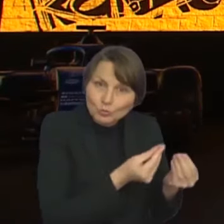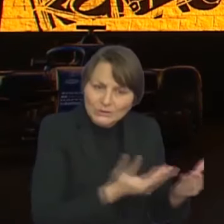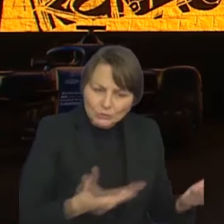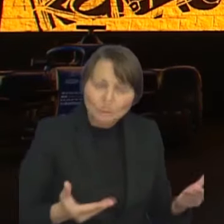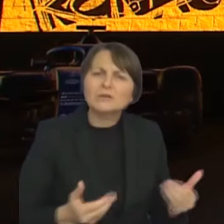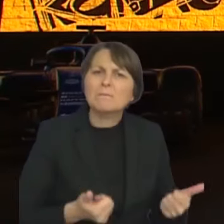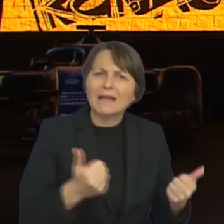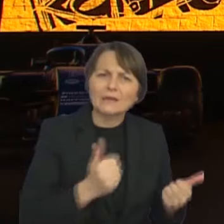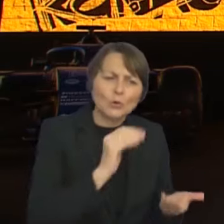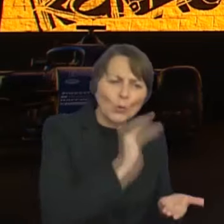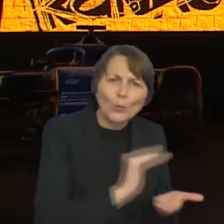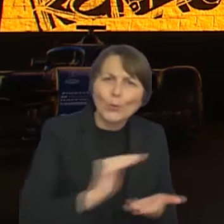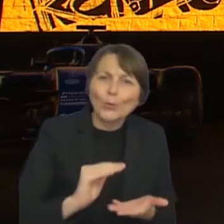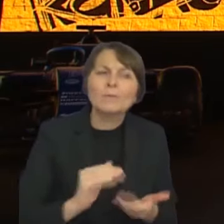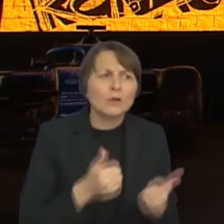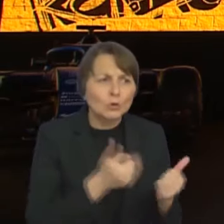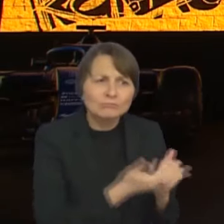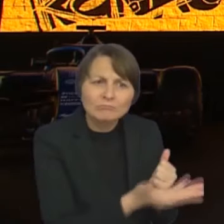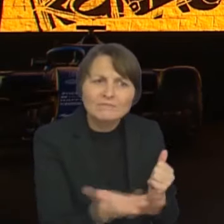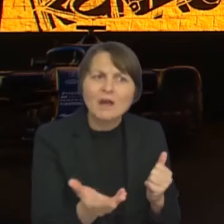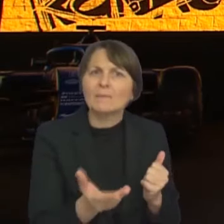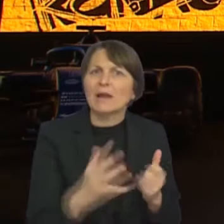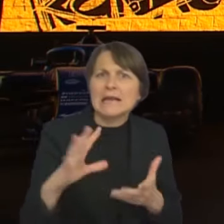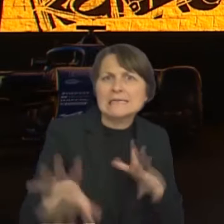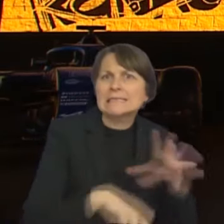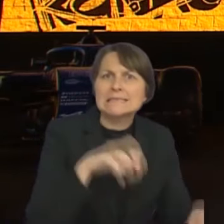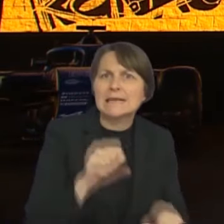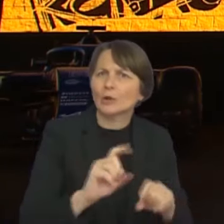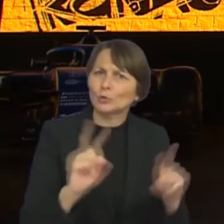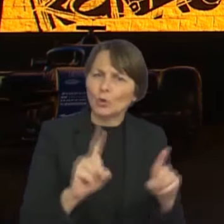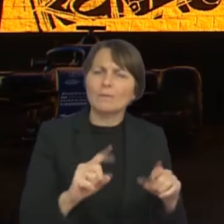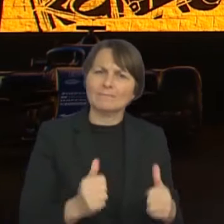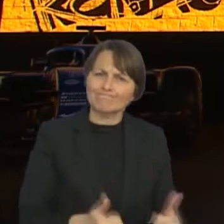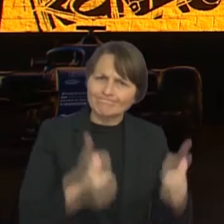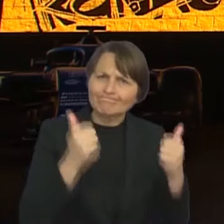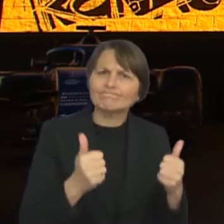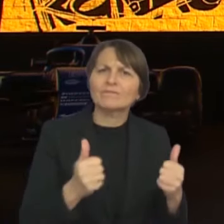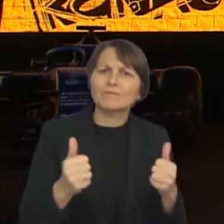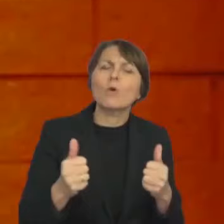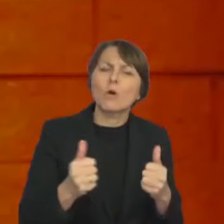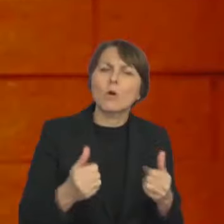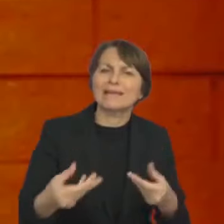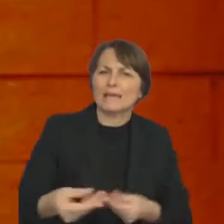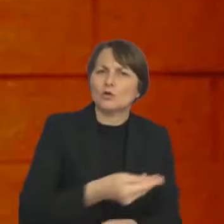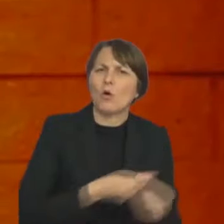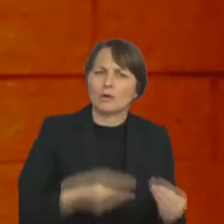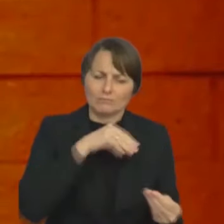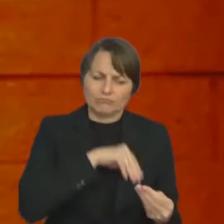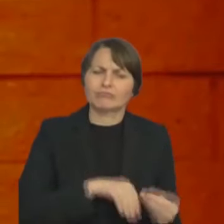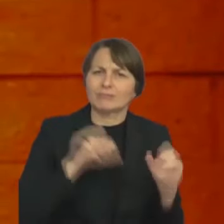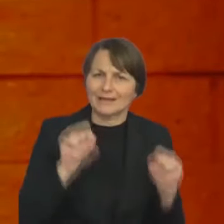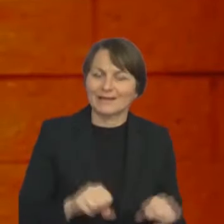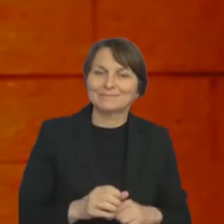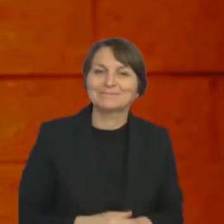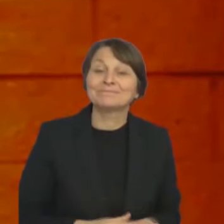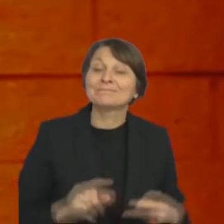environment and also to the benefit of our economic performance. The second pillar is the safety of